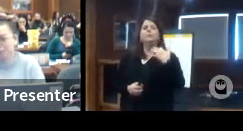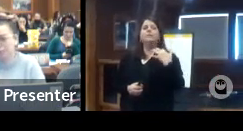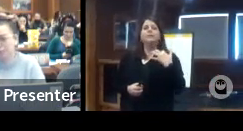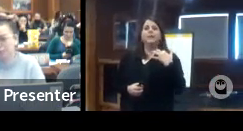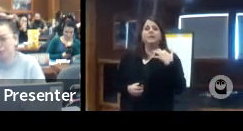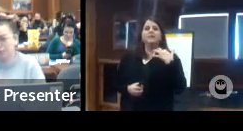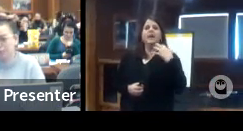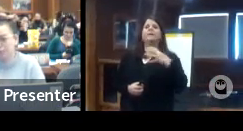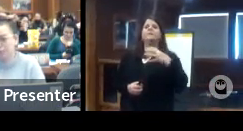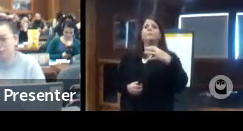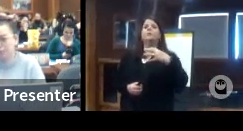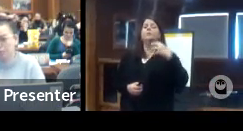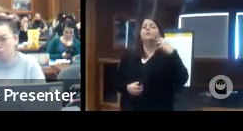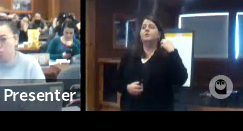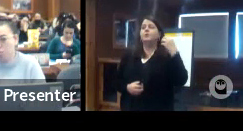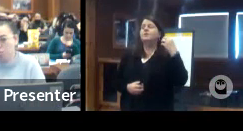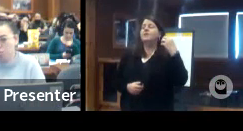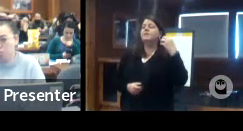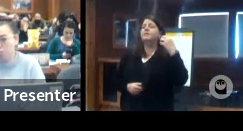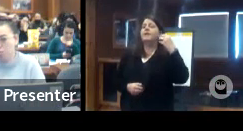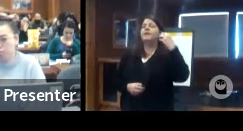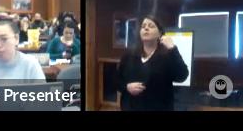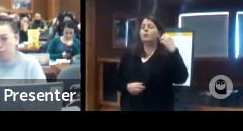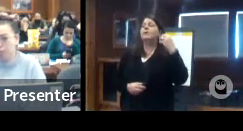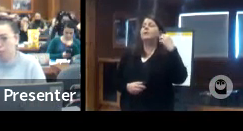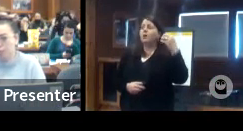will put you on the list as someone who is new to